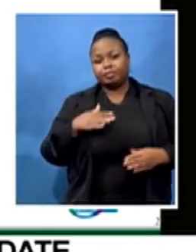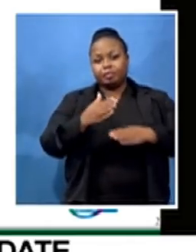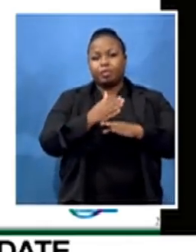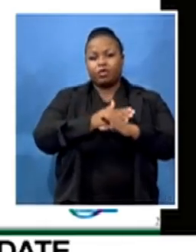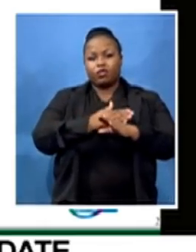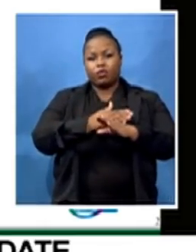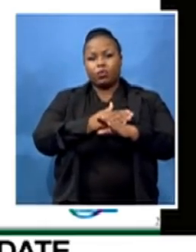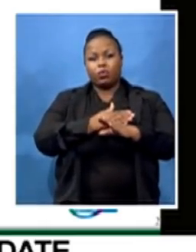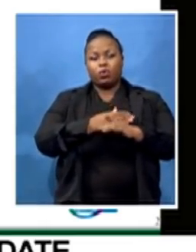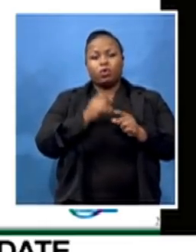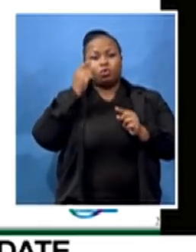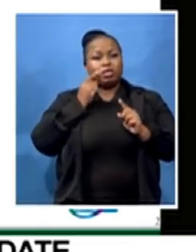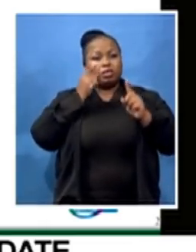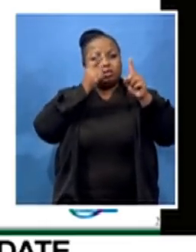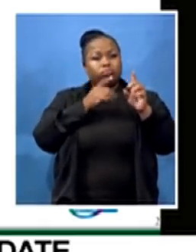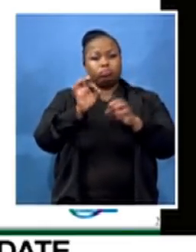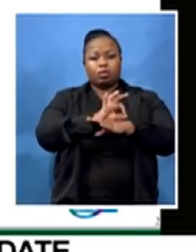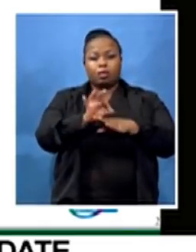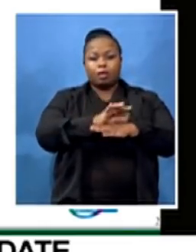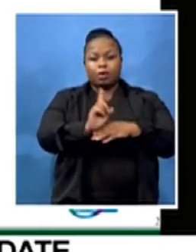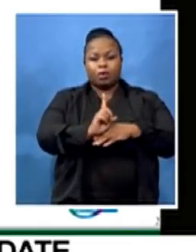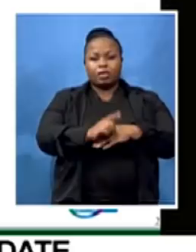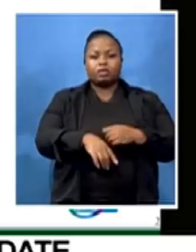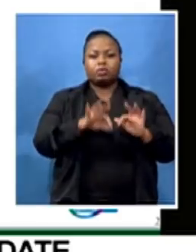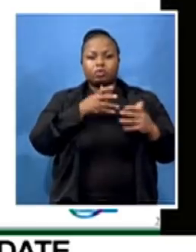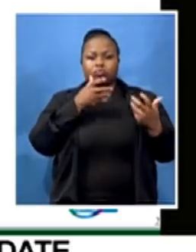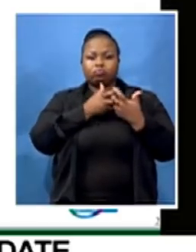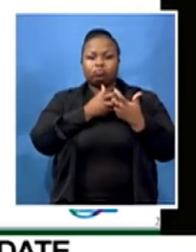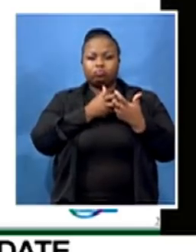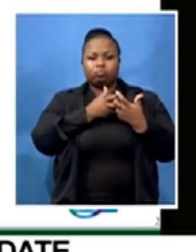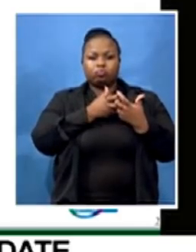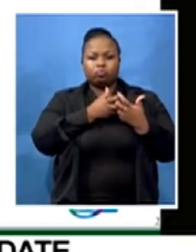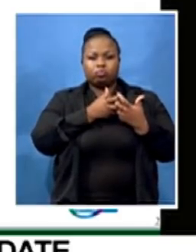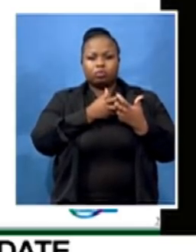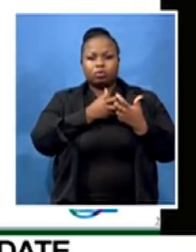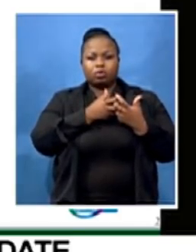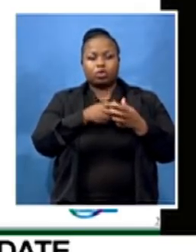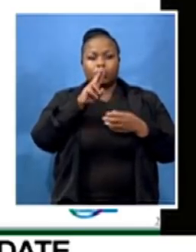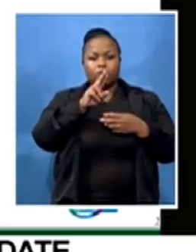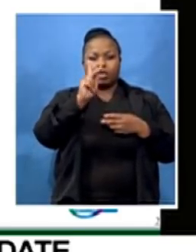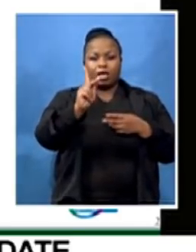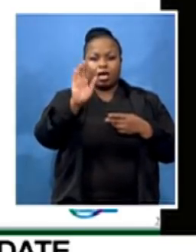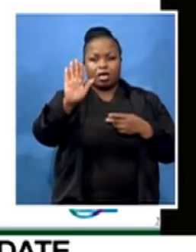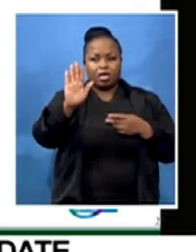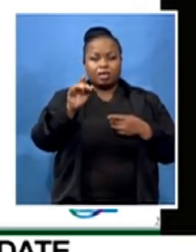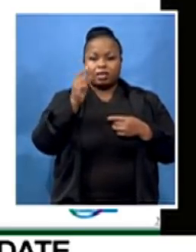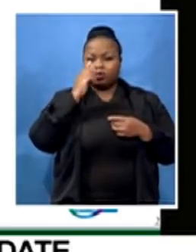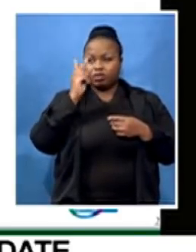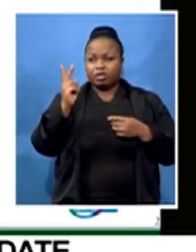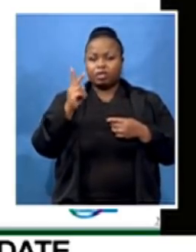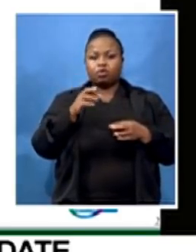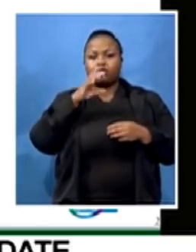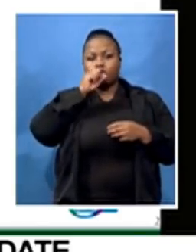were actually all meshed together with the UK, and that's the one that we have plotted in orange. And then South Africa took